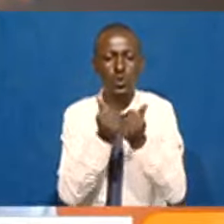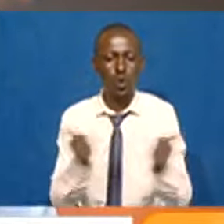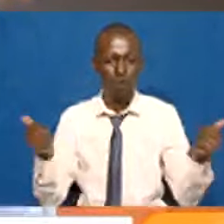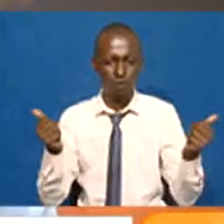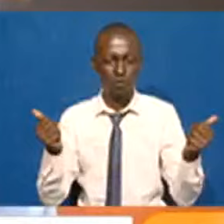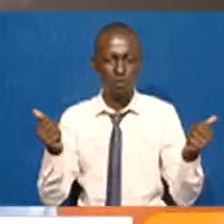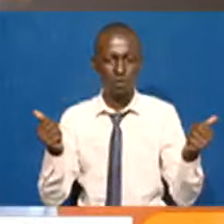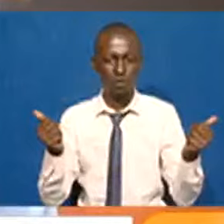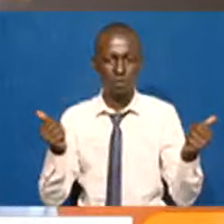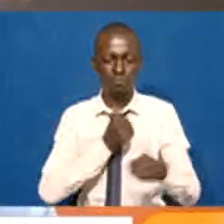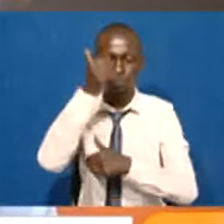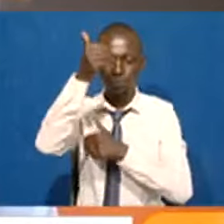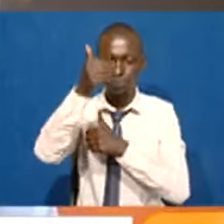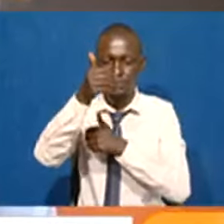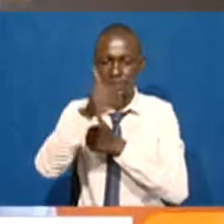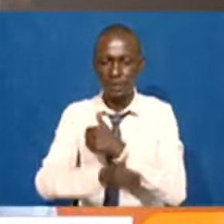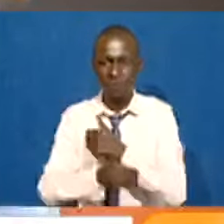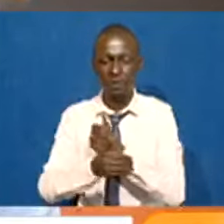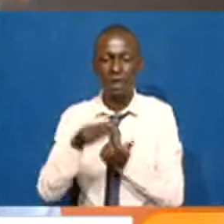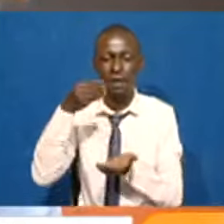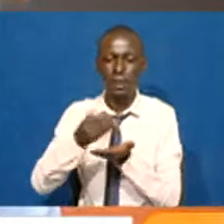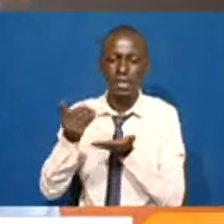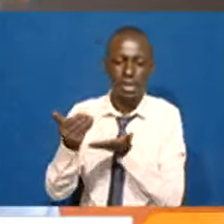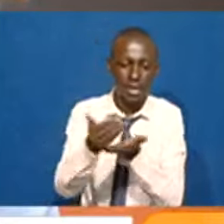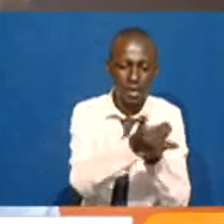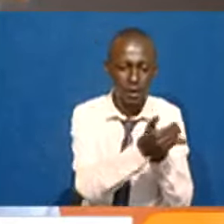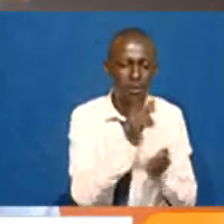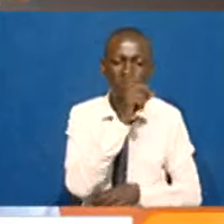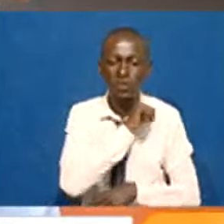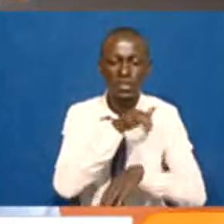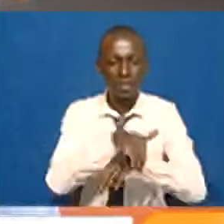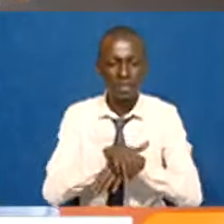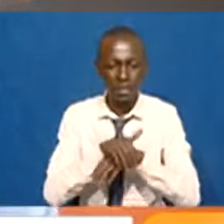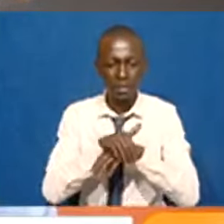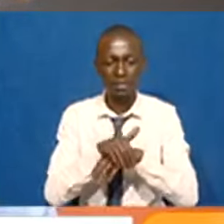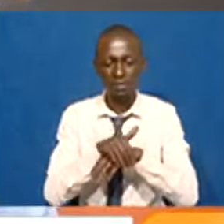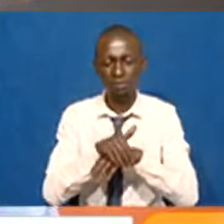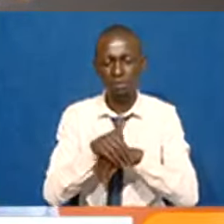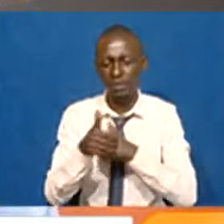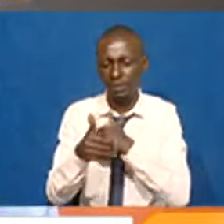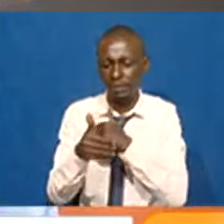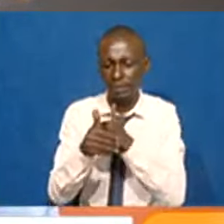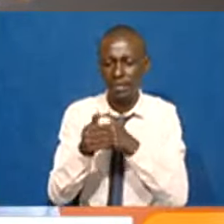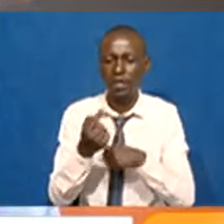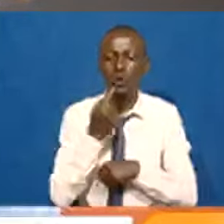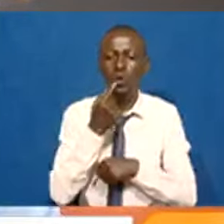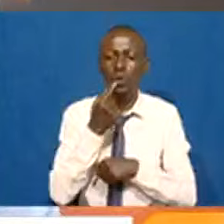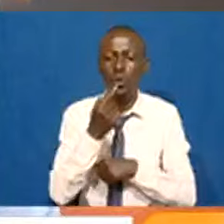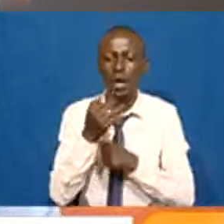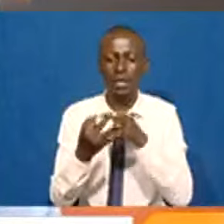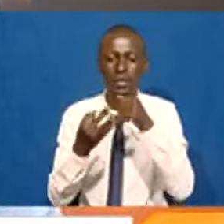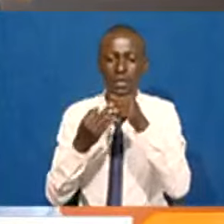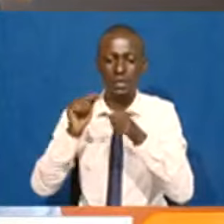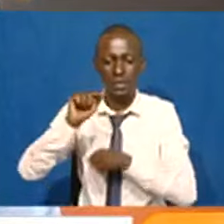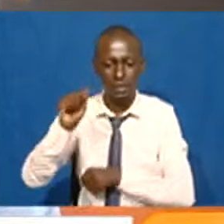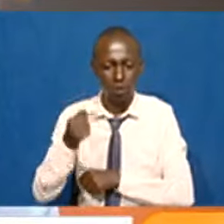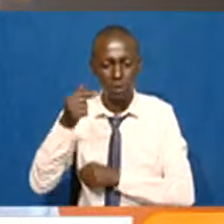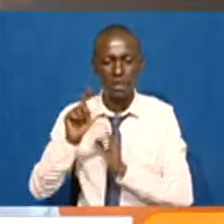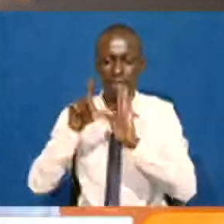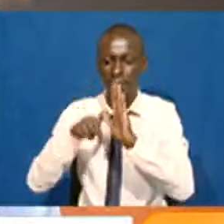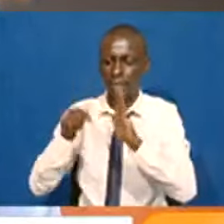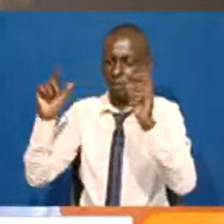later when they conducted a fundraiser, they raised around 180,000. So they came and told me that